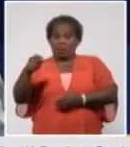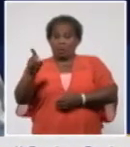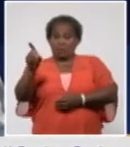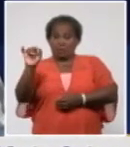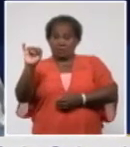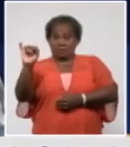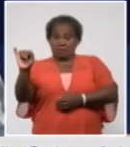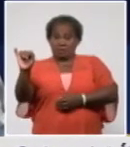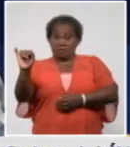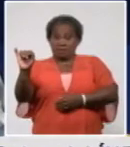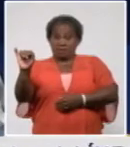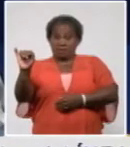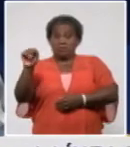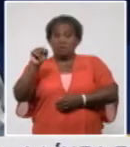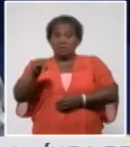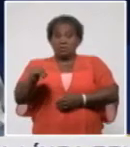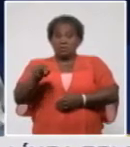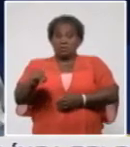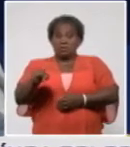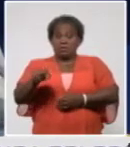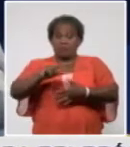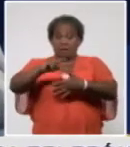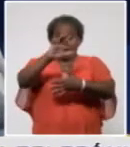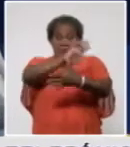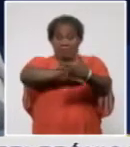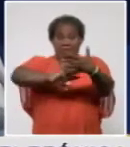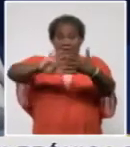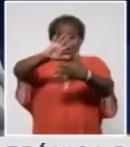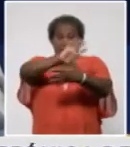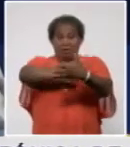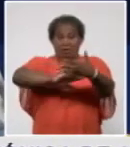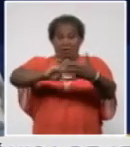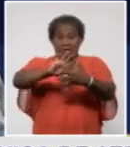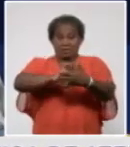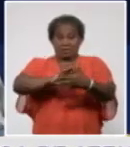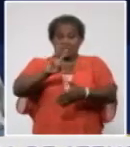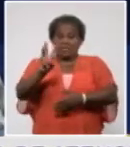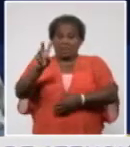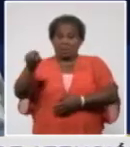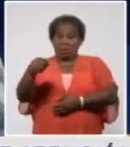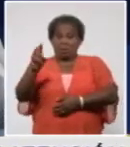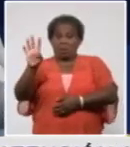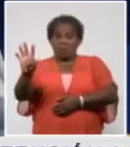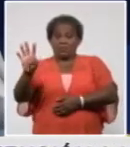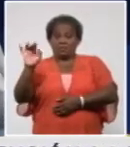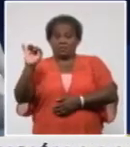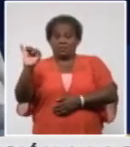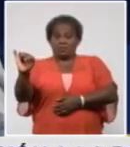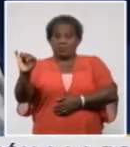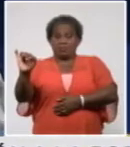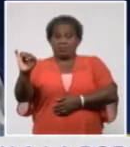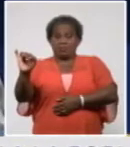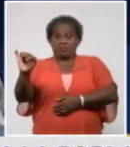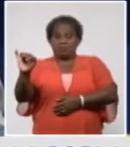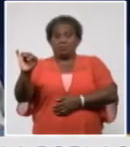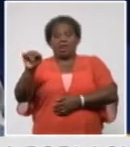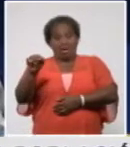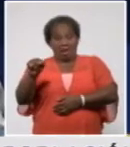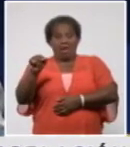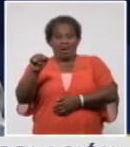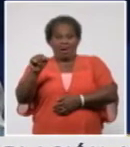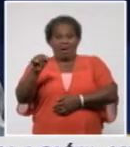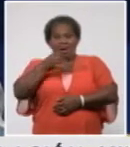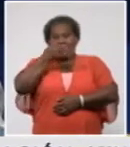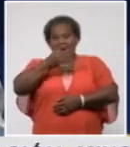the discharged and hospitalized cases ratio. 71 patients are from Havana, 12